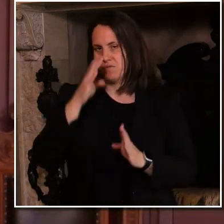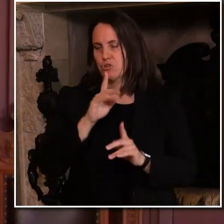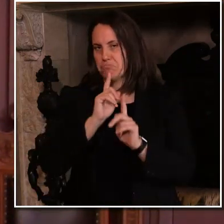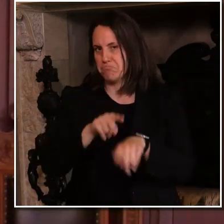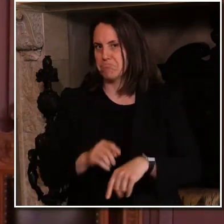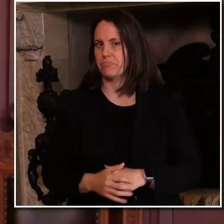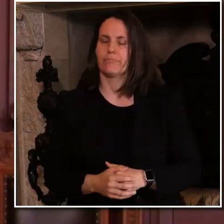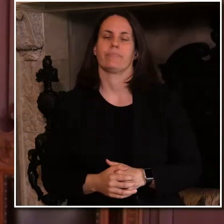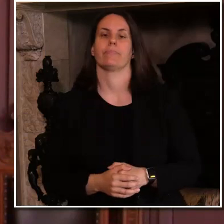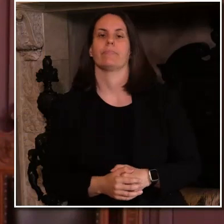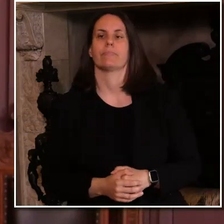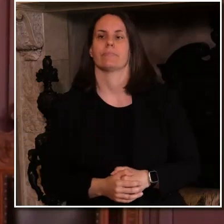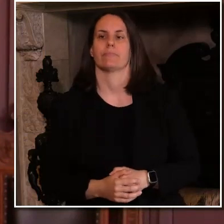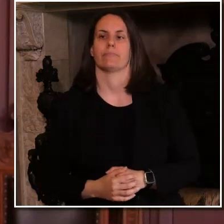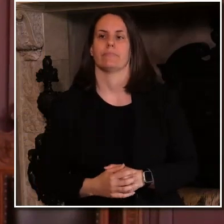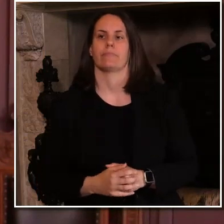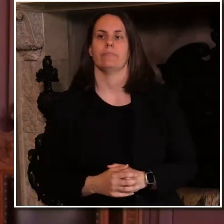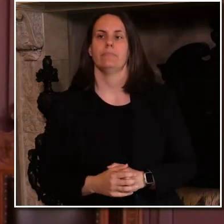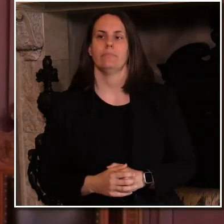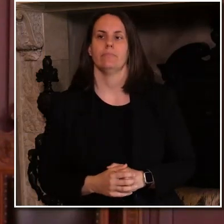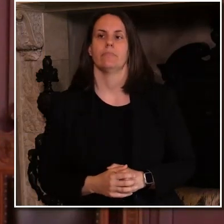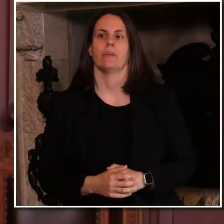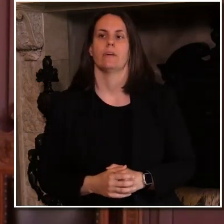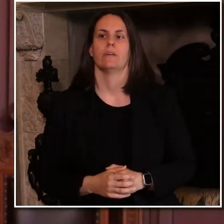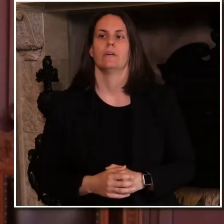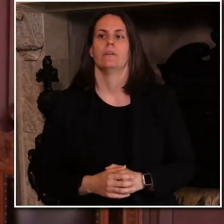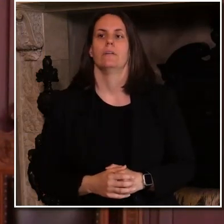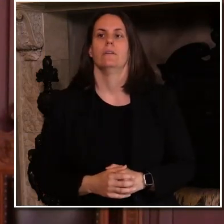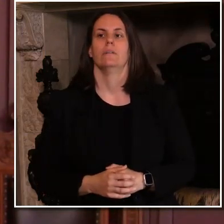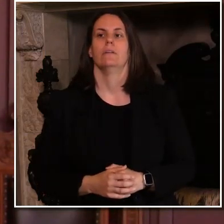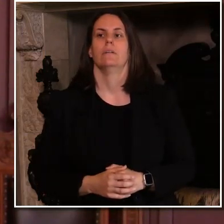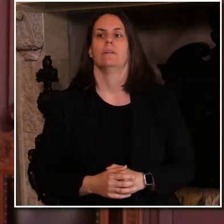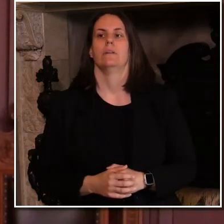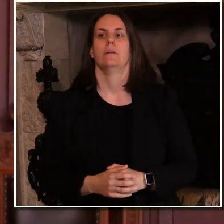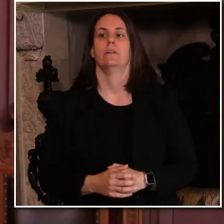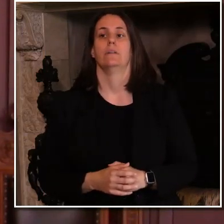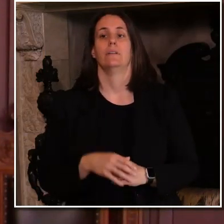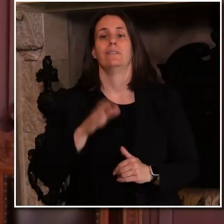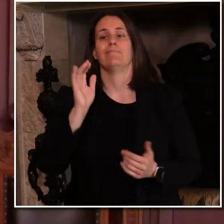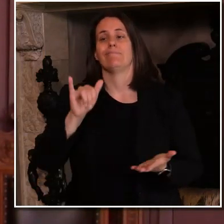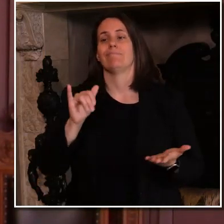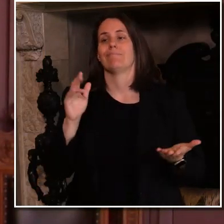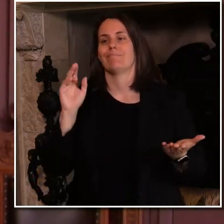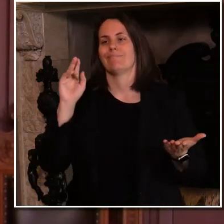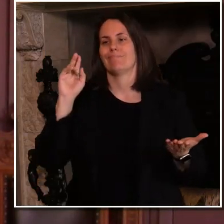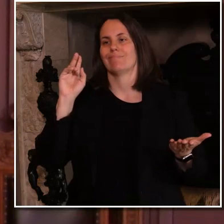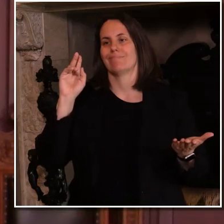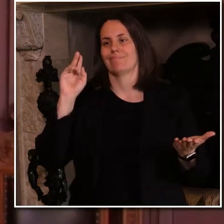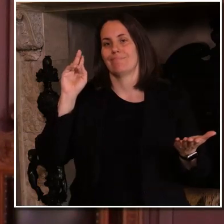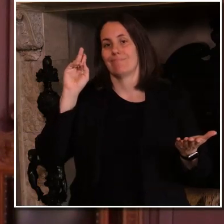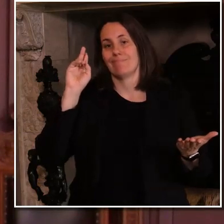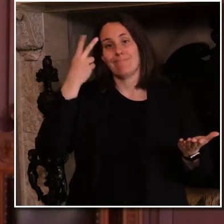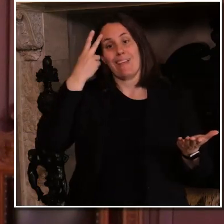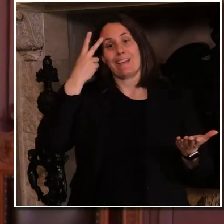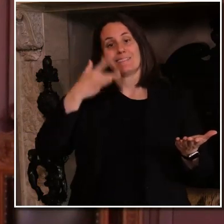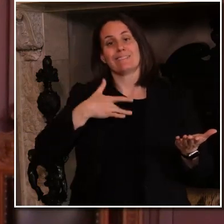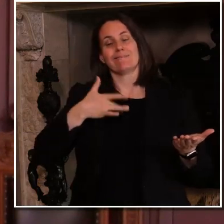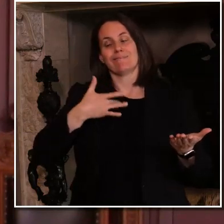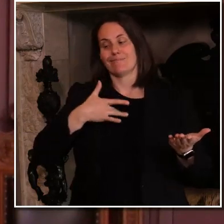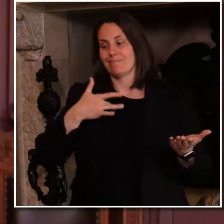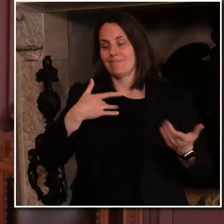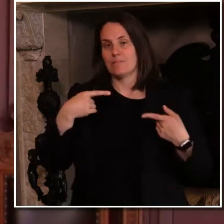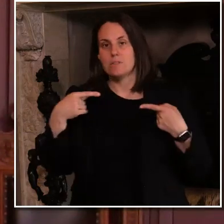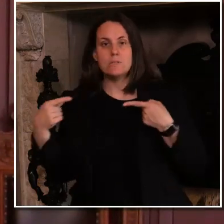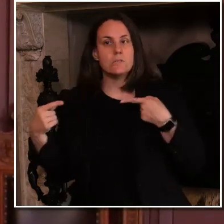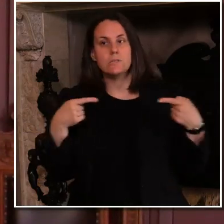solving the political differences on this, frankly, we proposed Safer at Home,